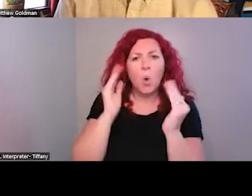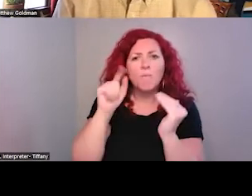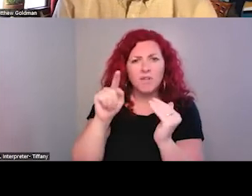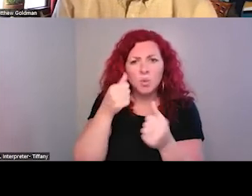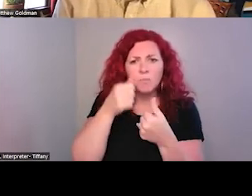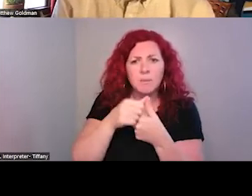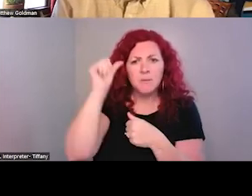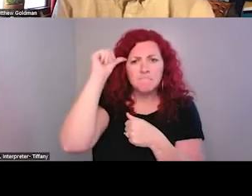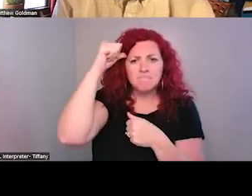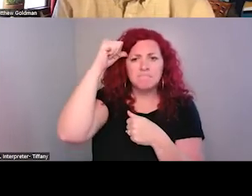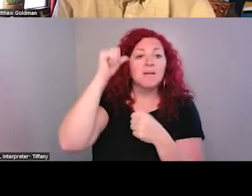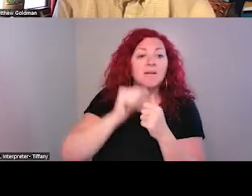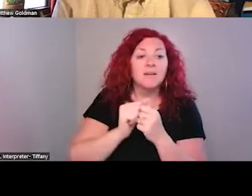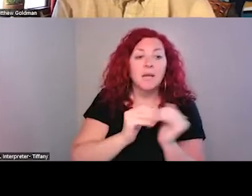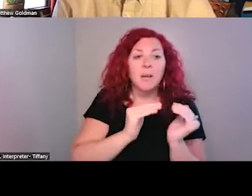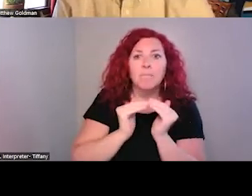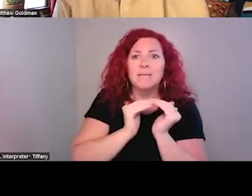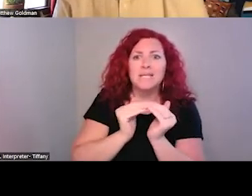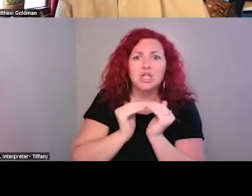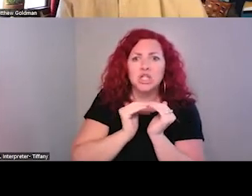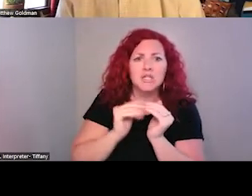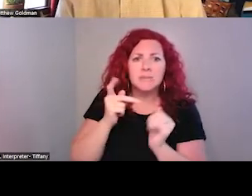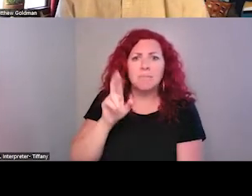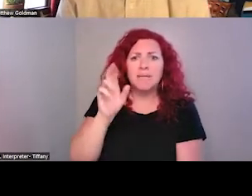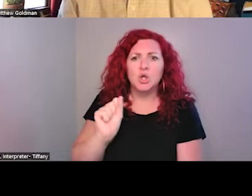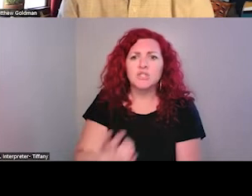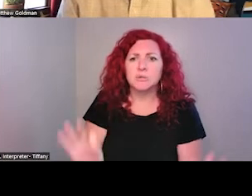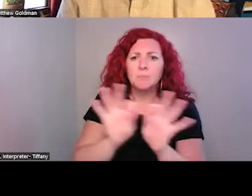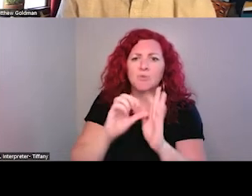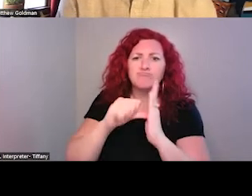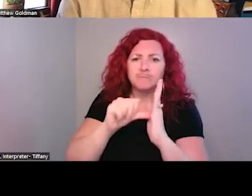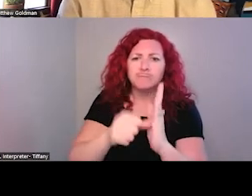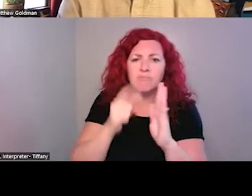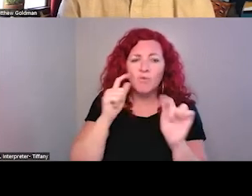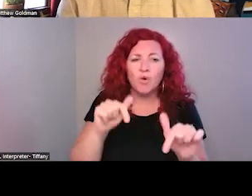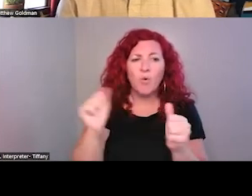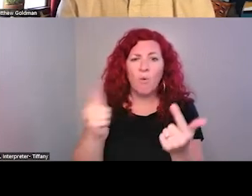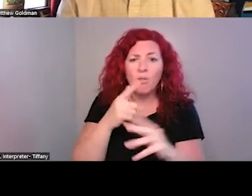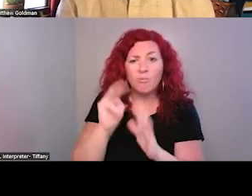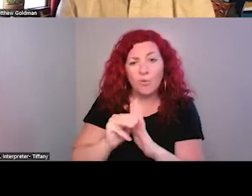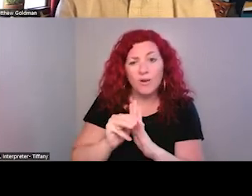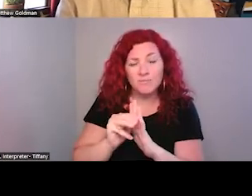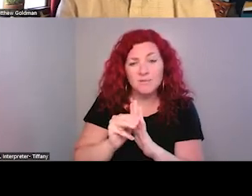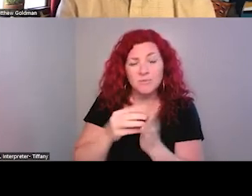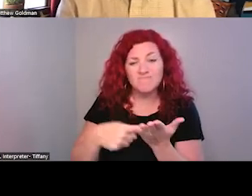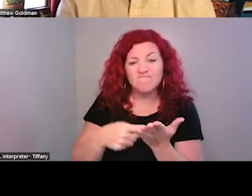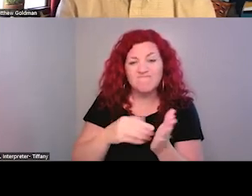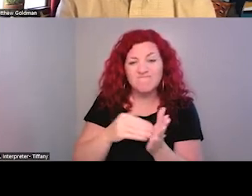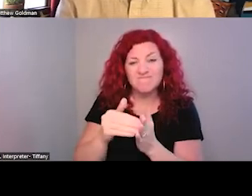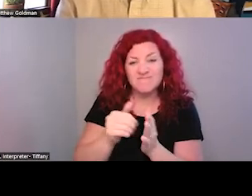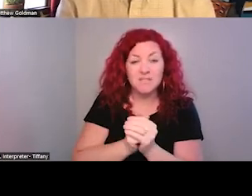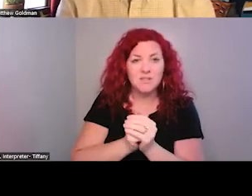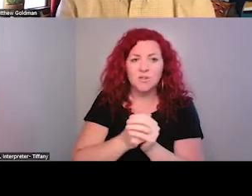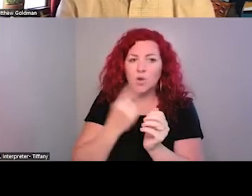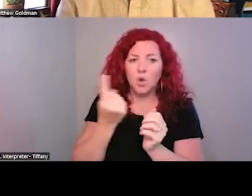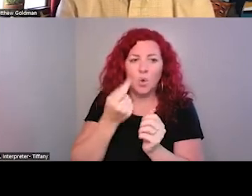So peers, peers, peers, so important for all of these programs, as we talk about often here. Always remembering,